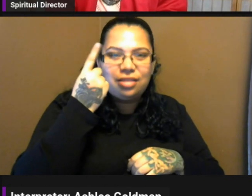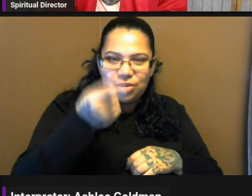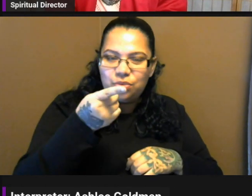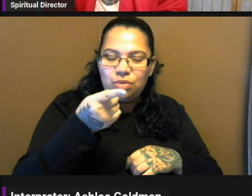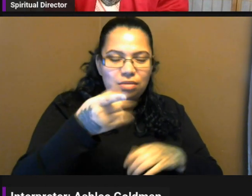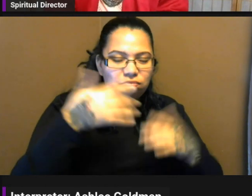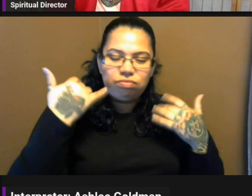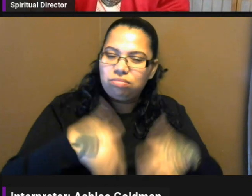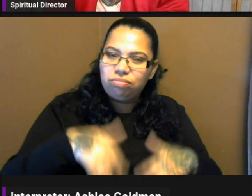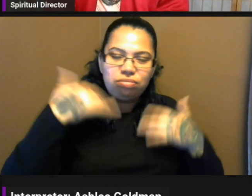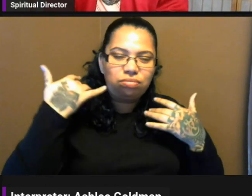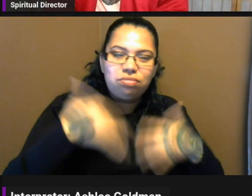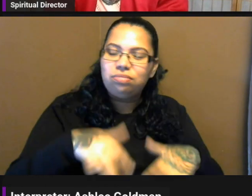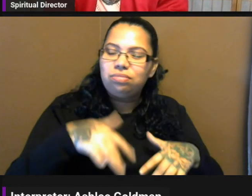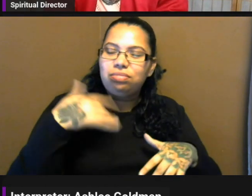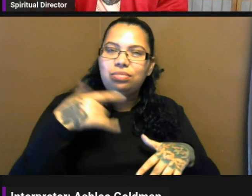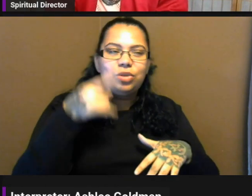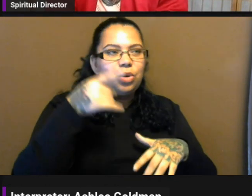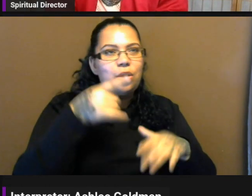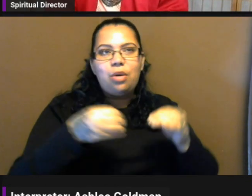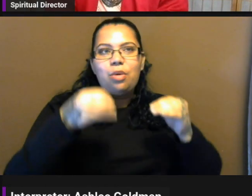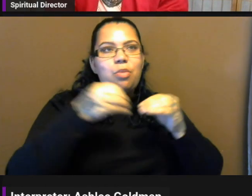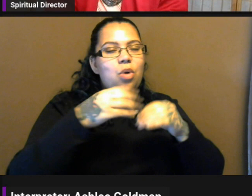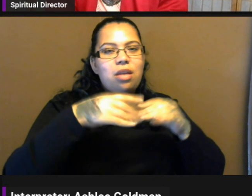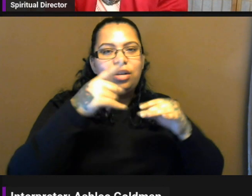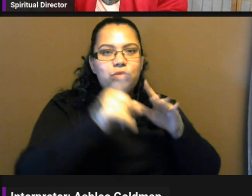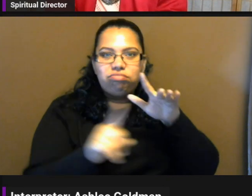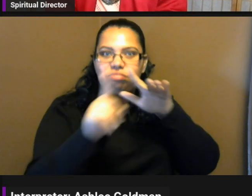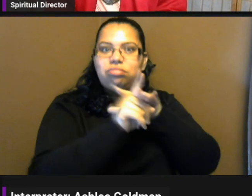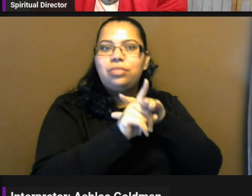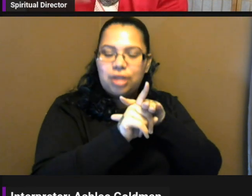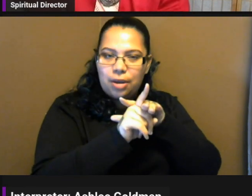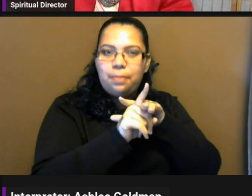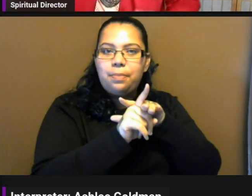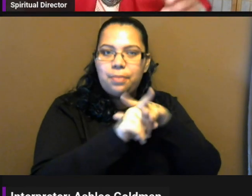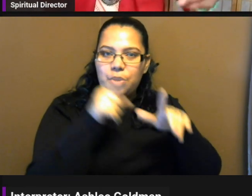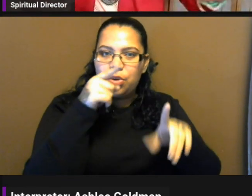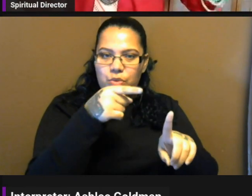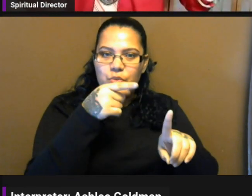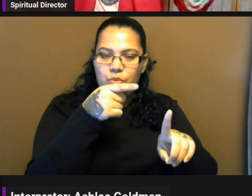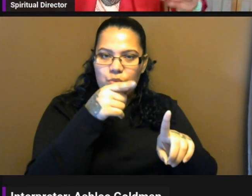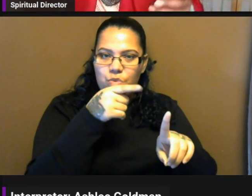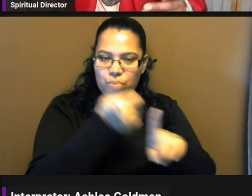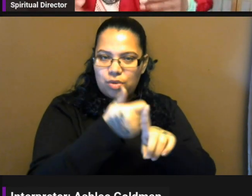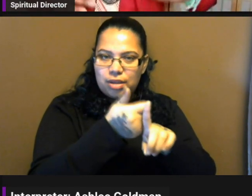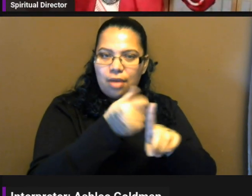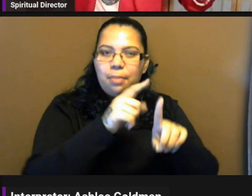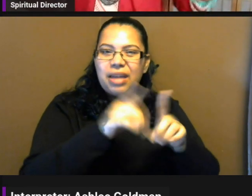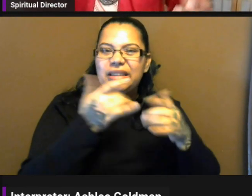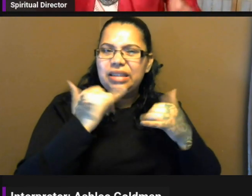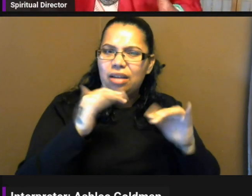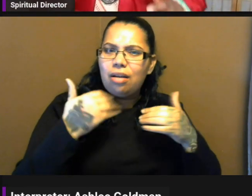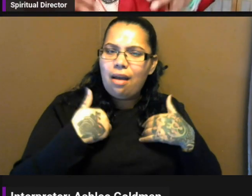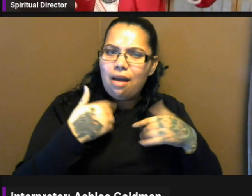realize, so much more than you are showing up as. And yes, there is pain,